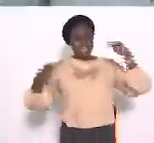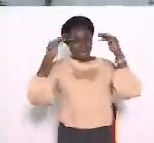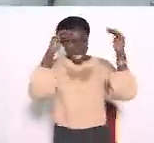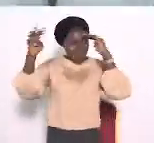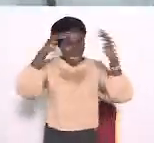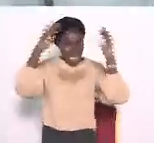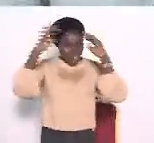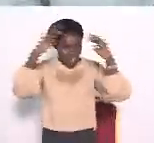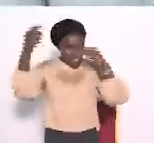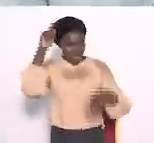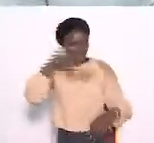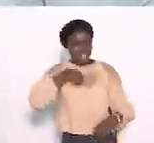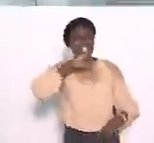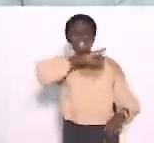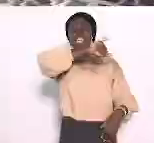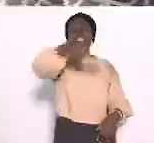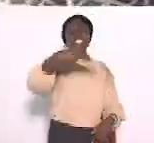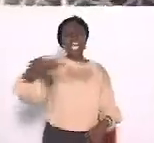than